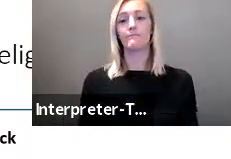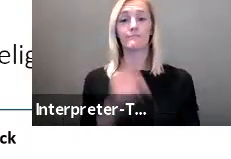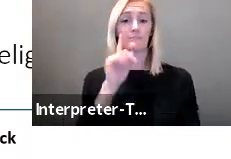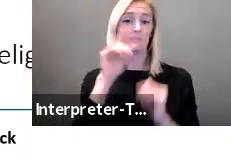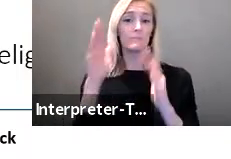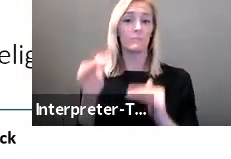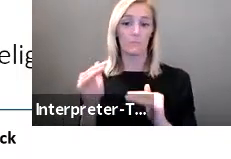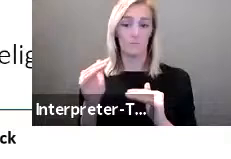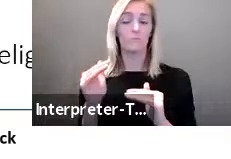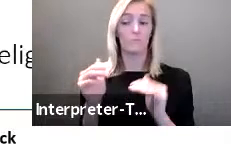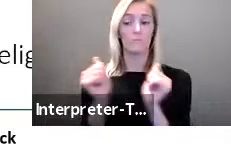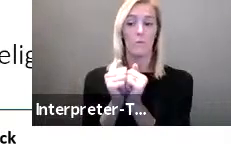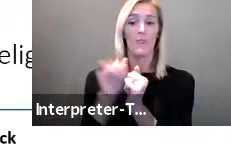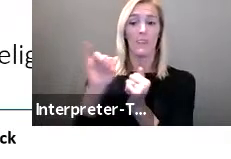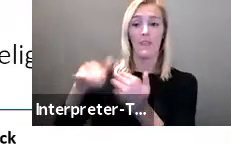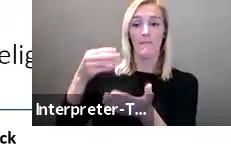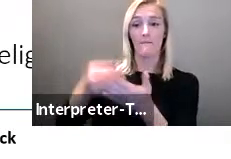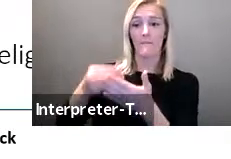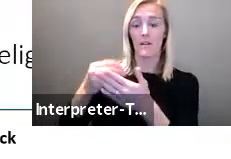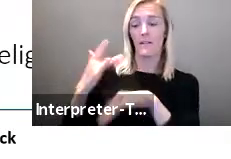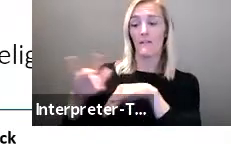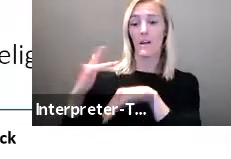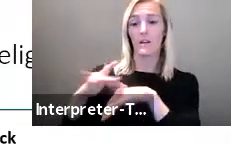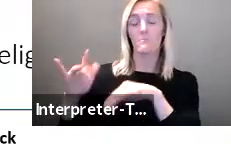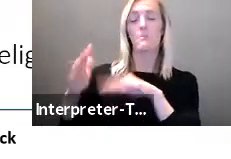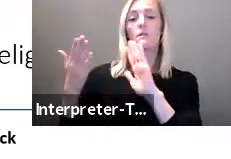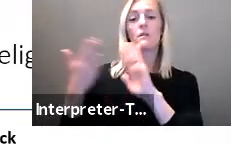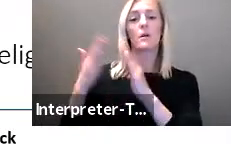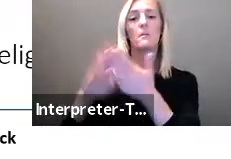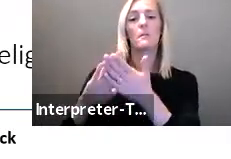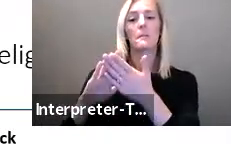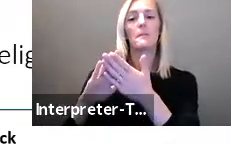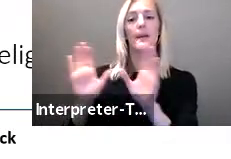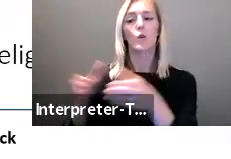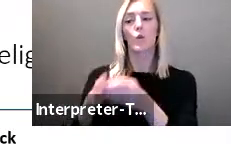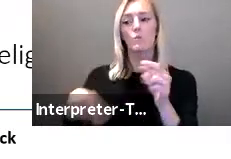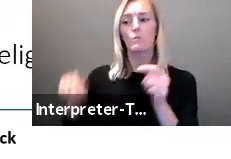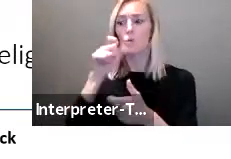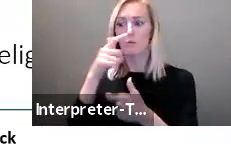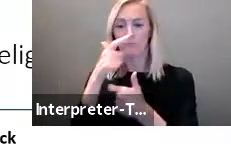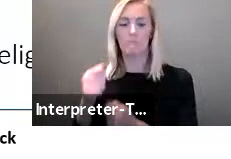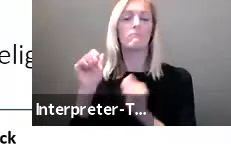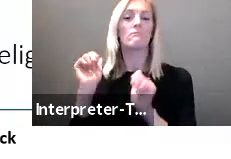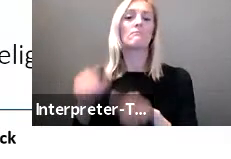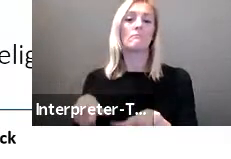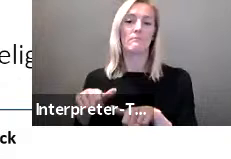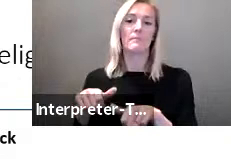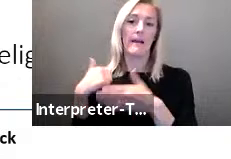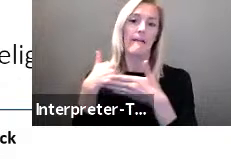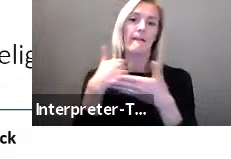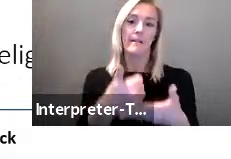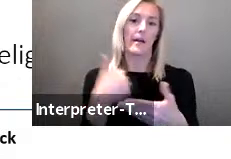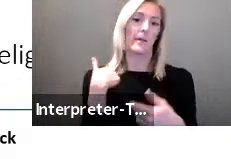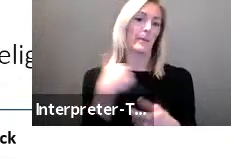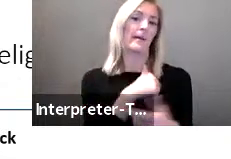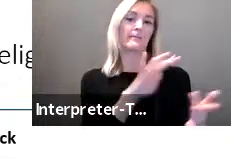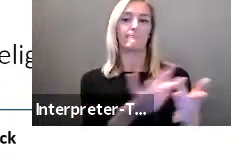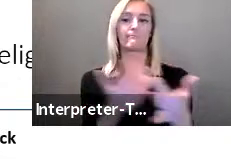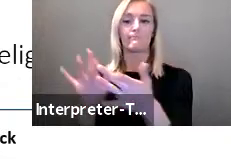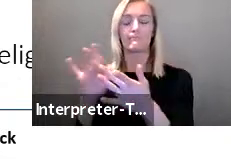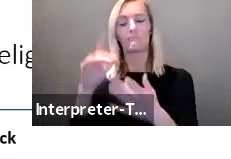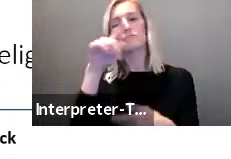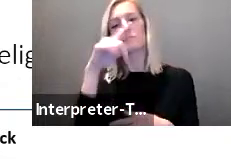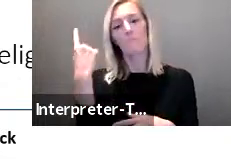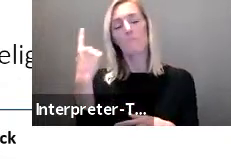PAVE funding available, community groups who are interested in this work can have the resources to help us reach Black and African